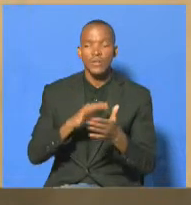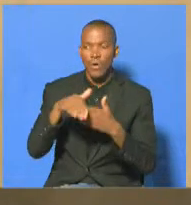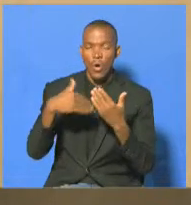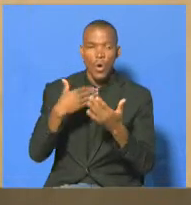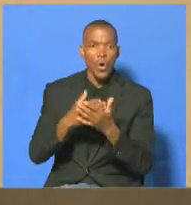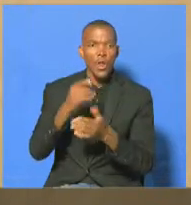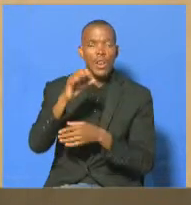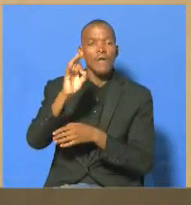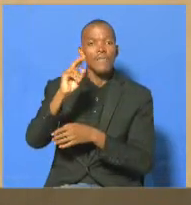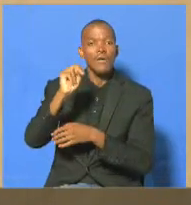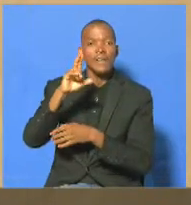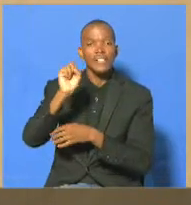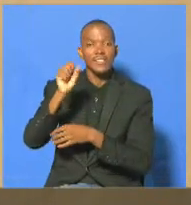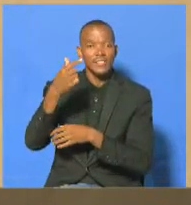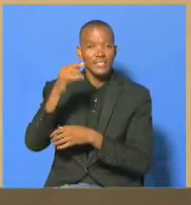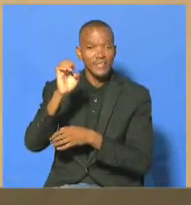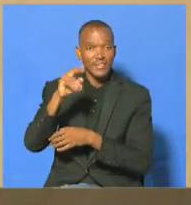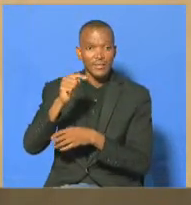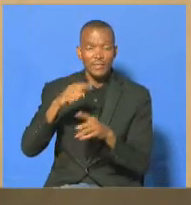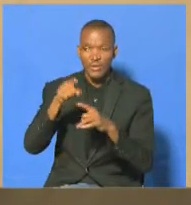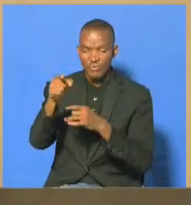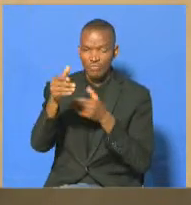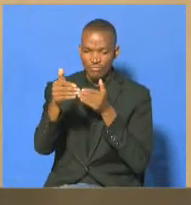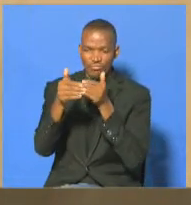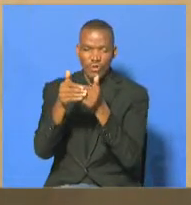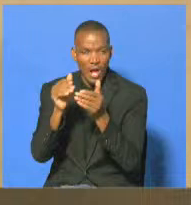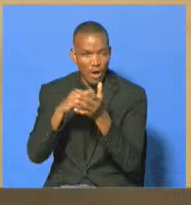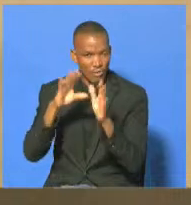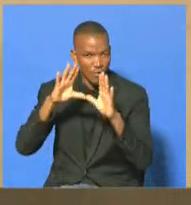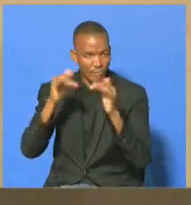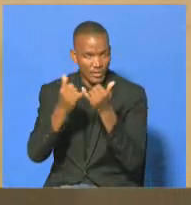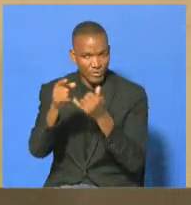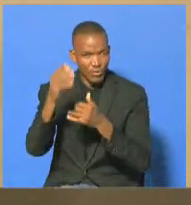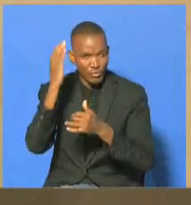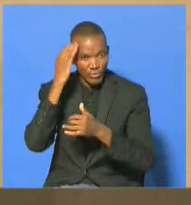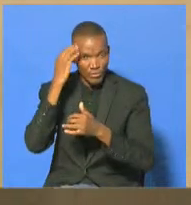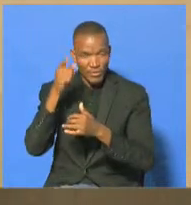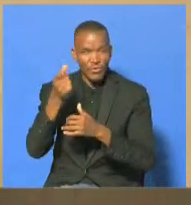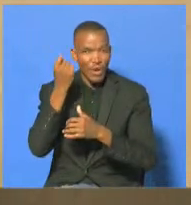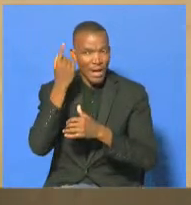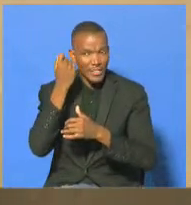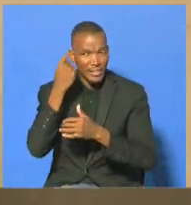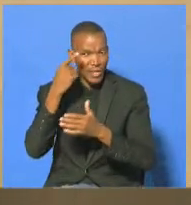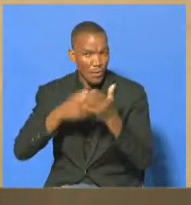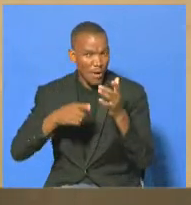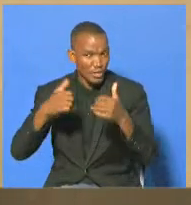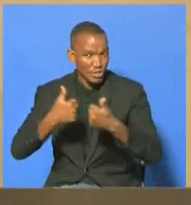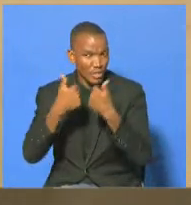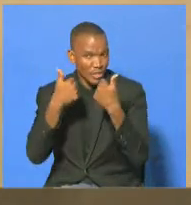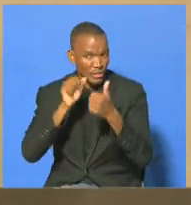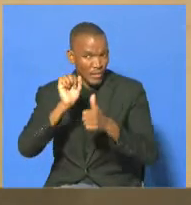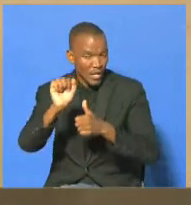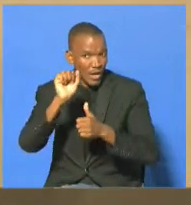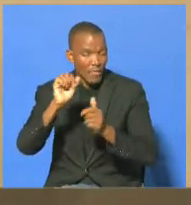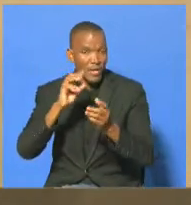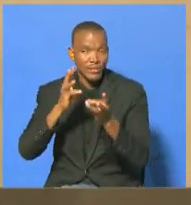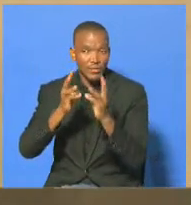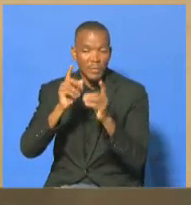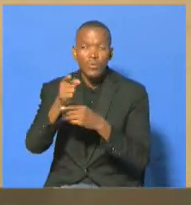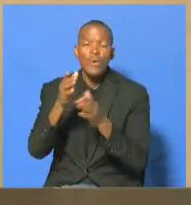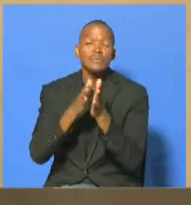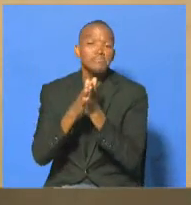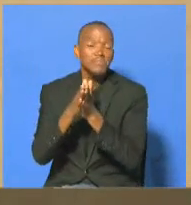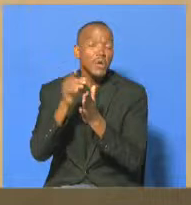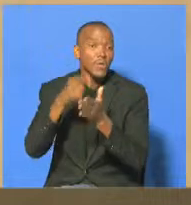foresters. You are more closer to rural communities, so you can understand their grievances, their concerns, their problems, their